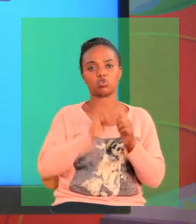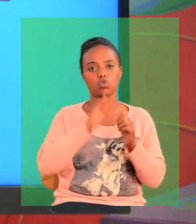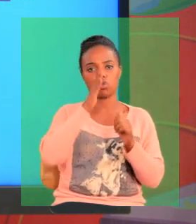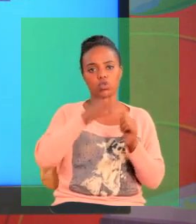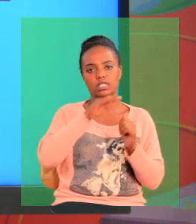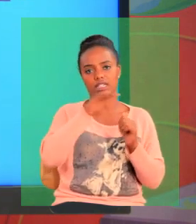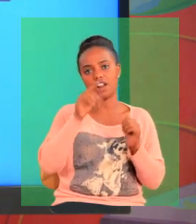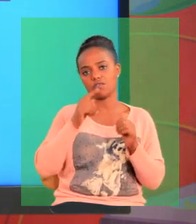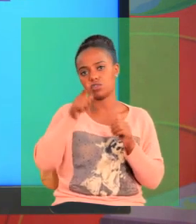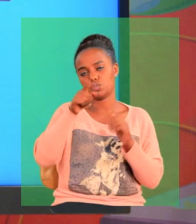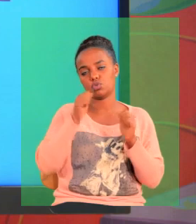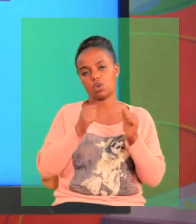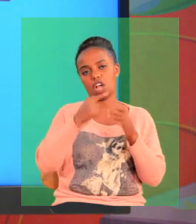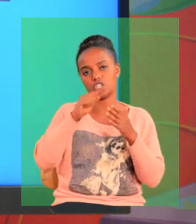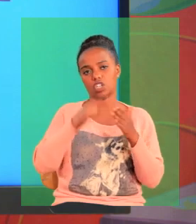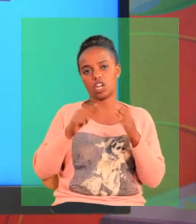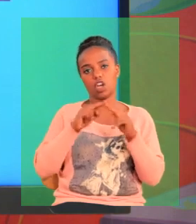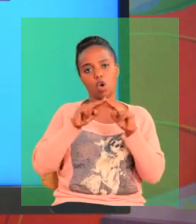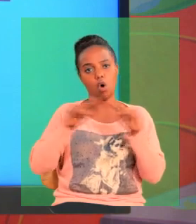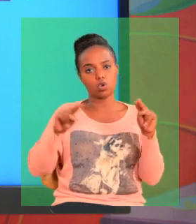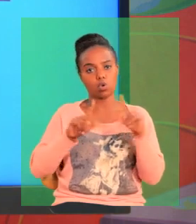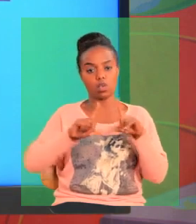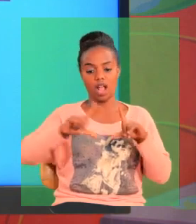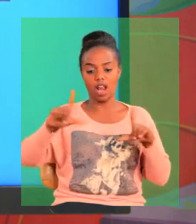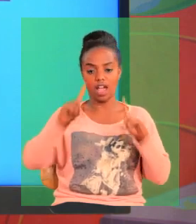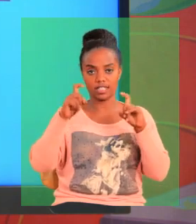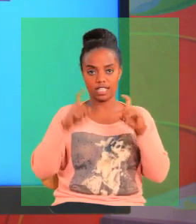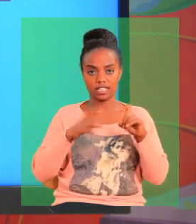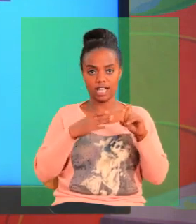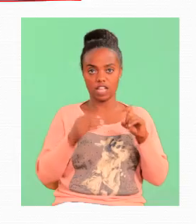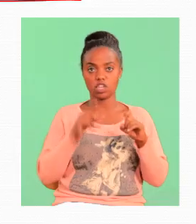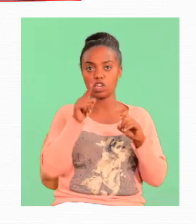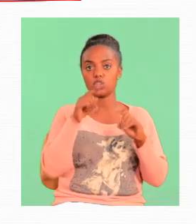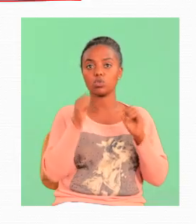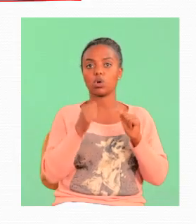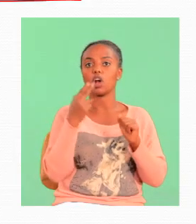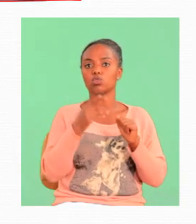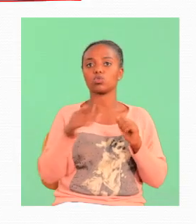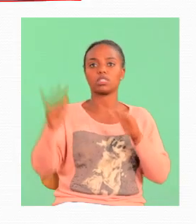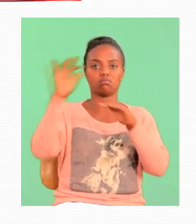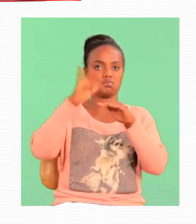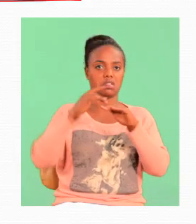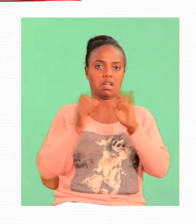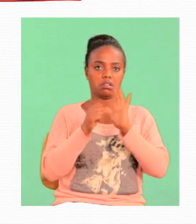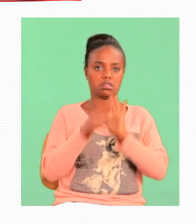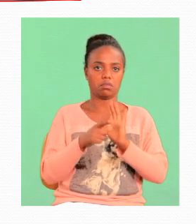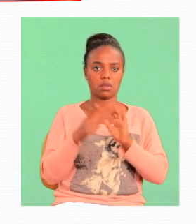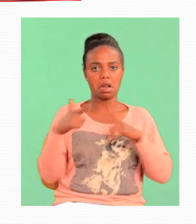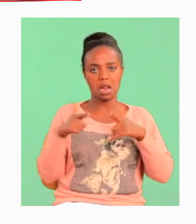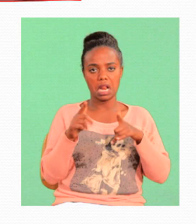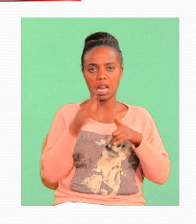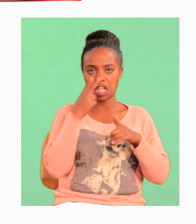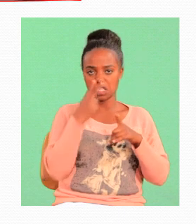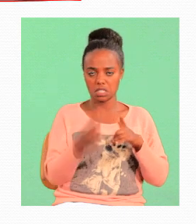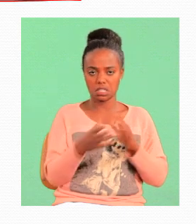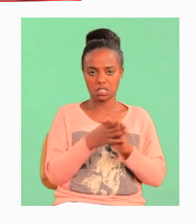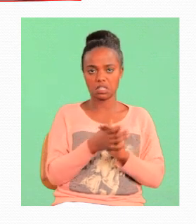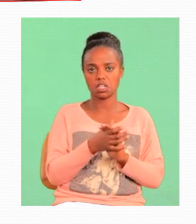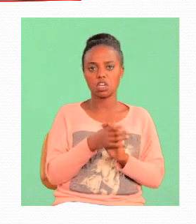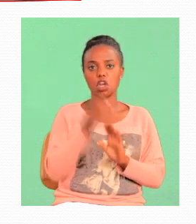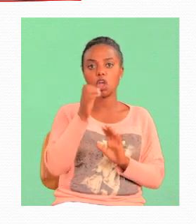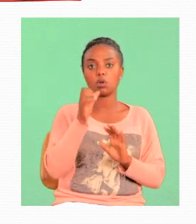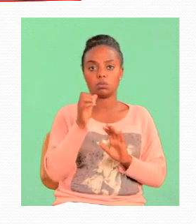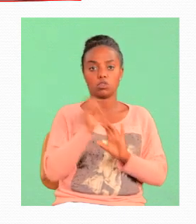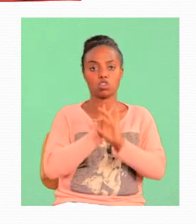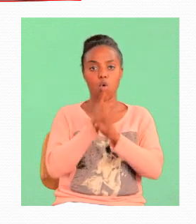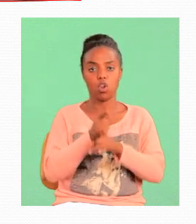you can check horizontal line test, or you can apply this one. So let's check